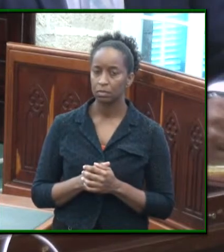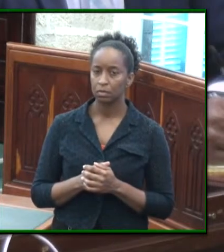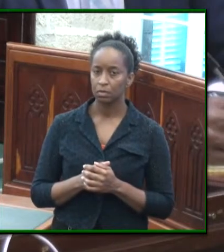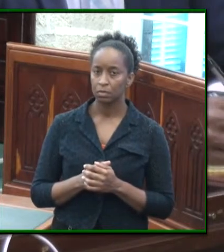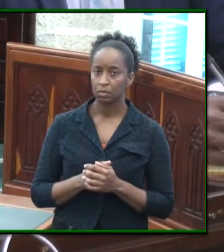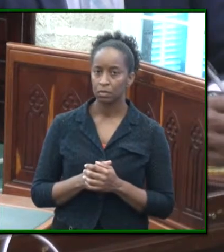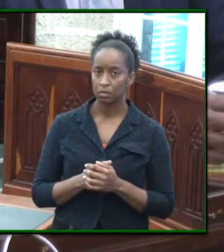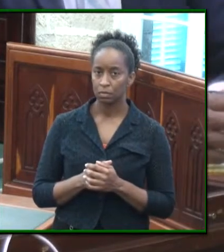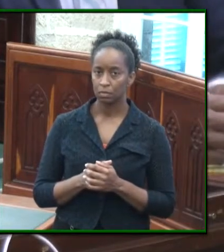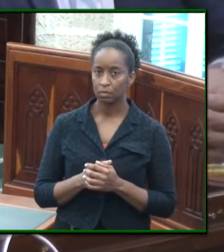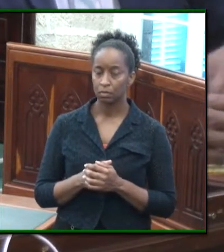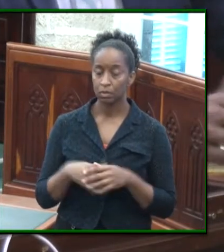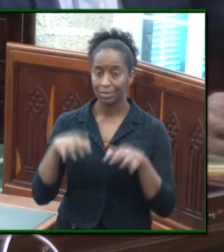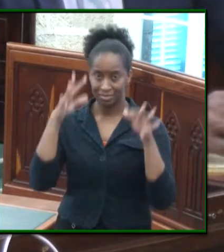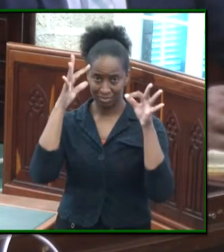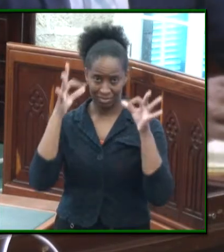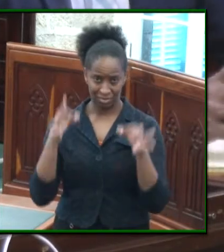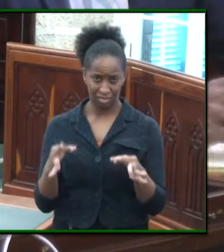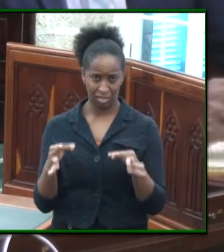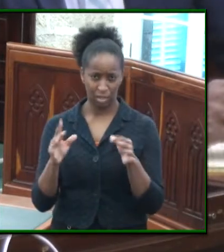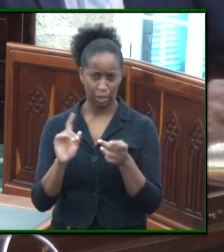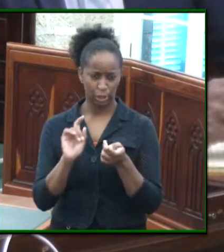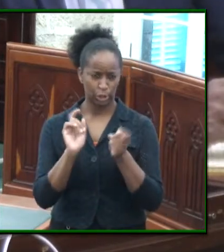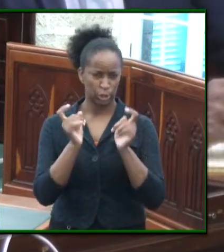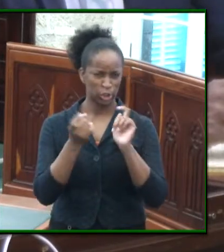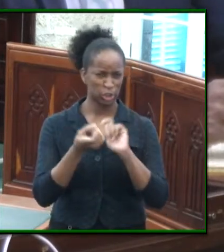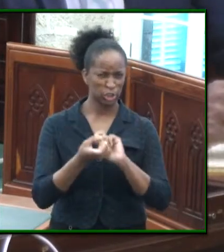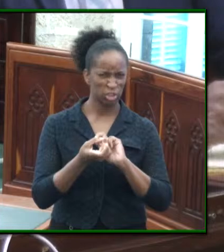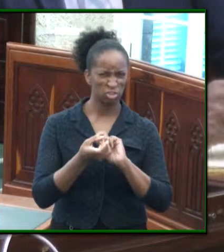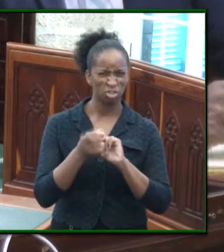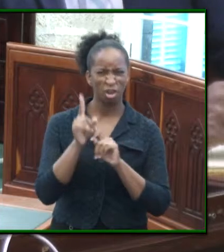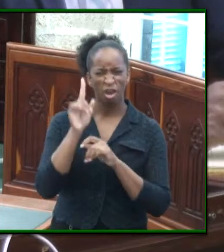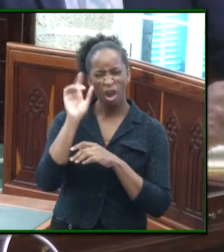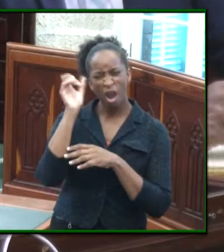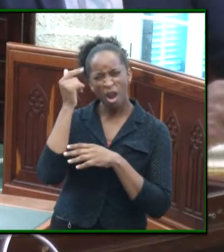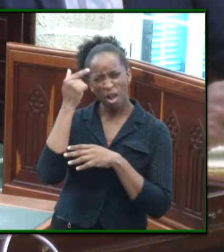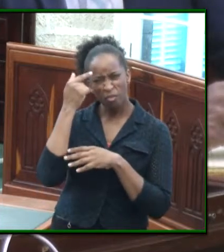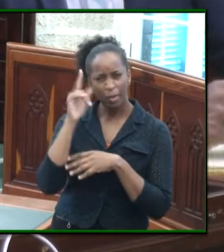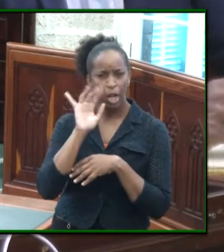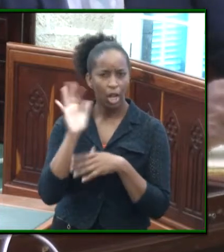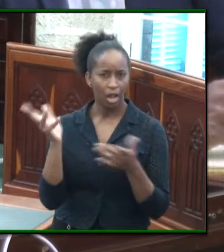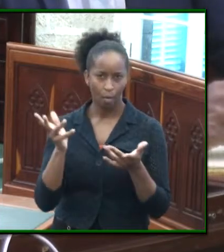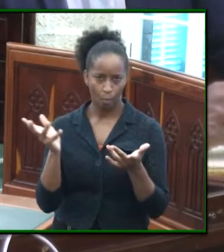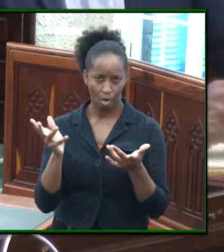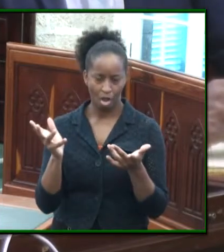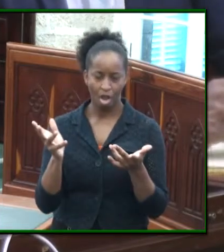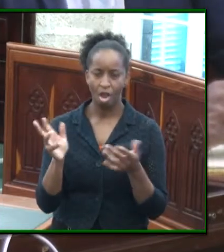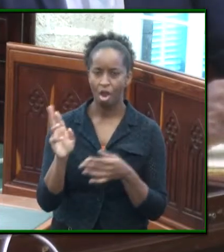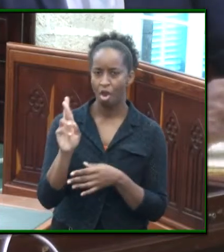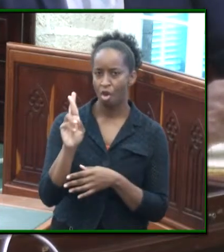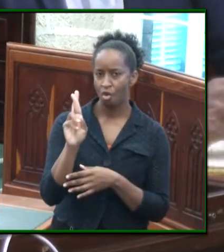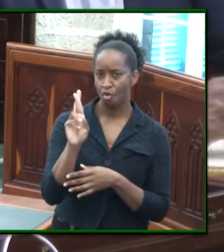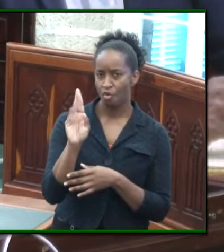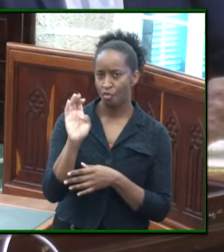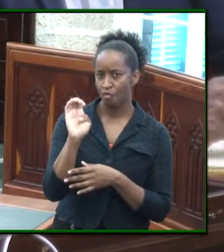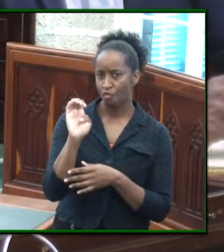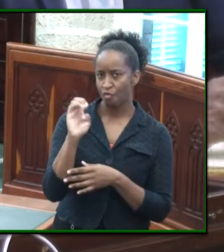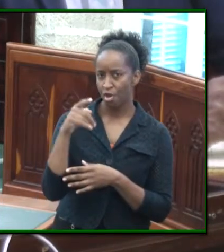We recognize that it was important for us to take a look at our